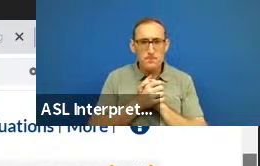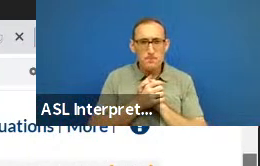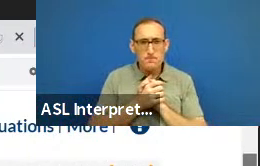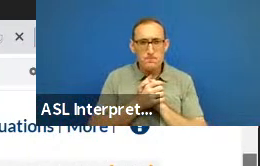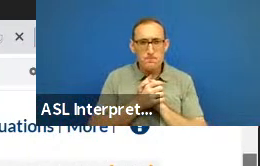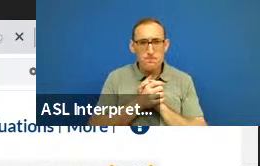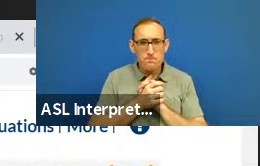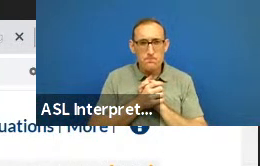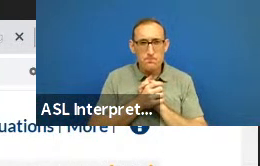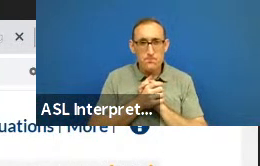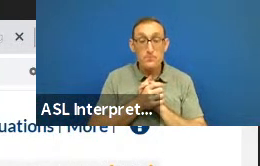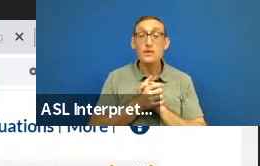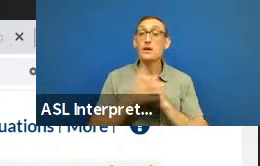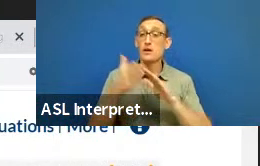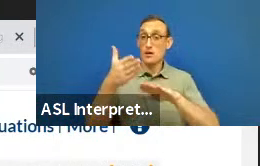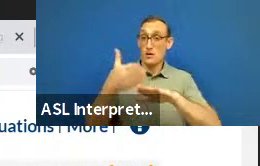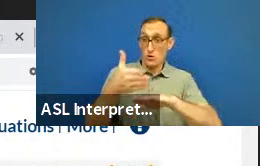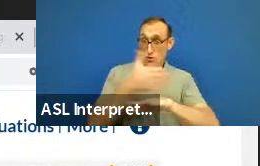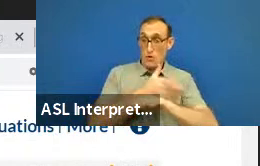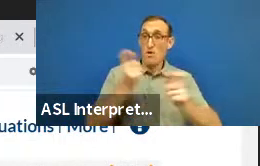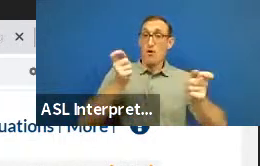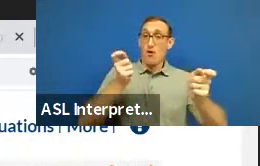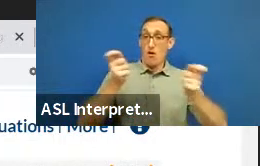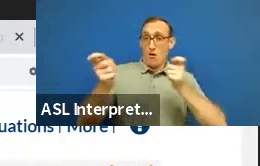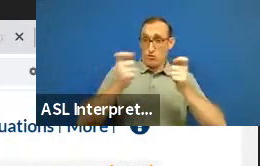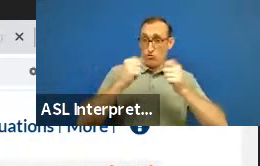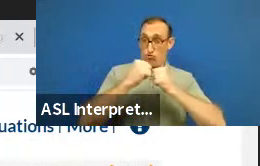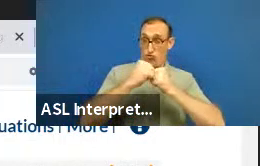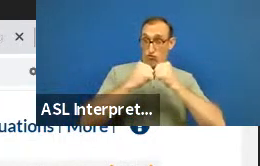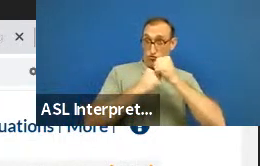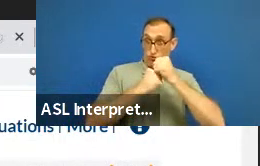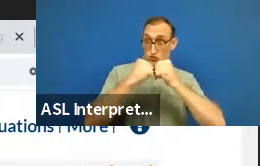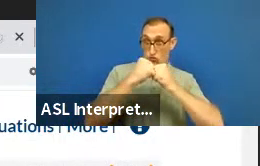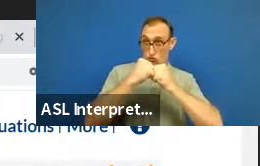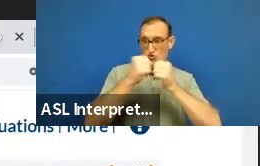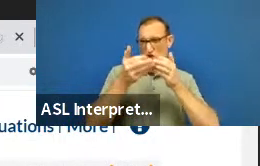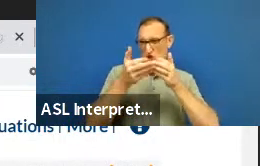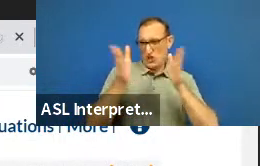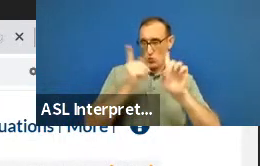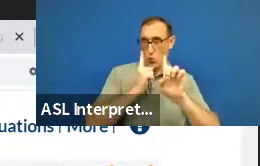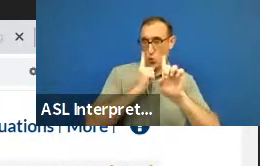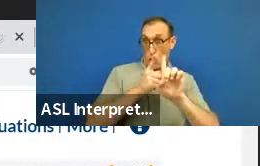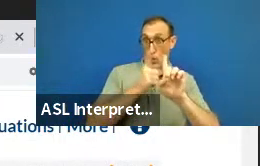improving the governance structure. That would be the general goal. And then these would be the action